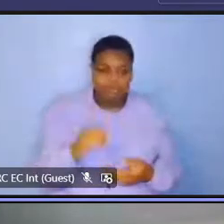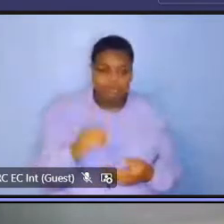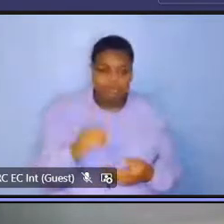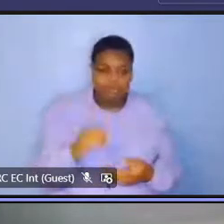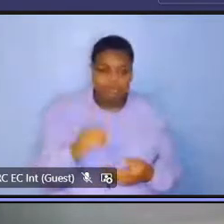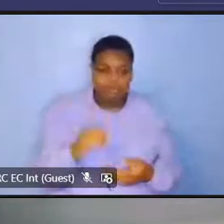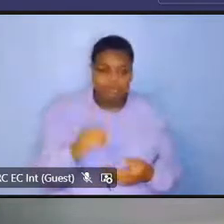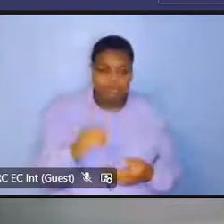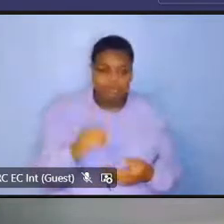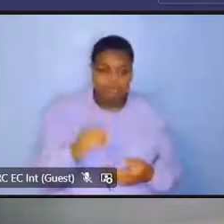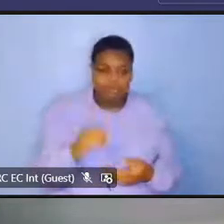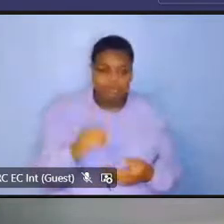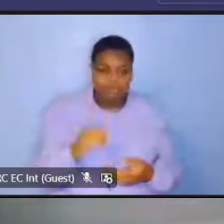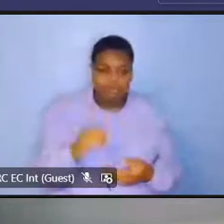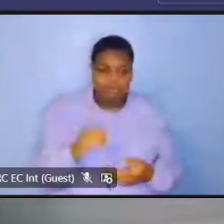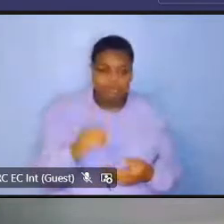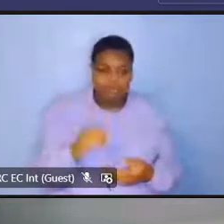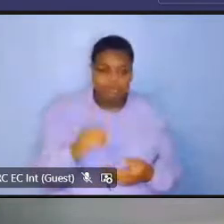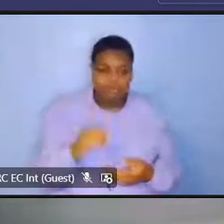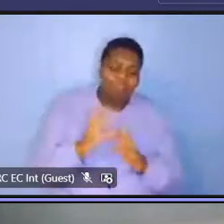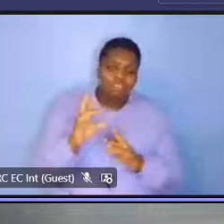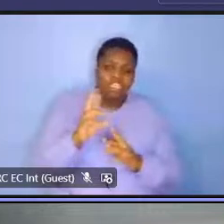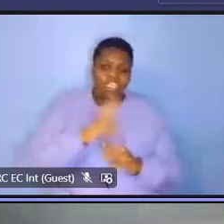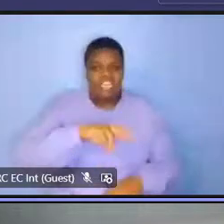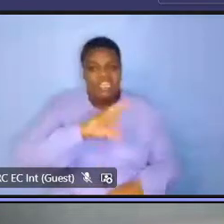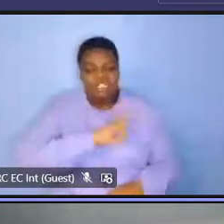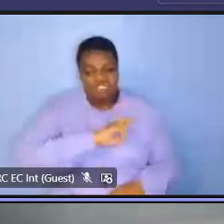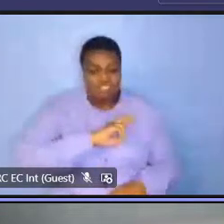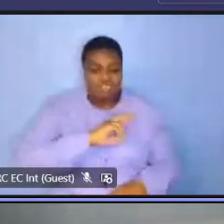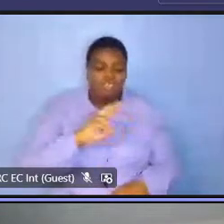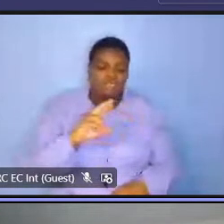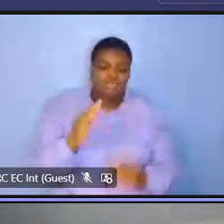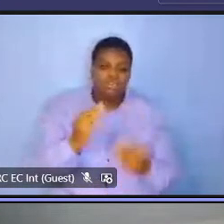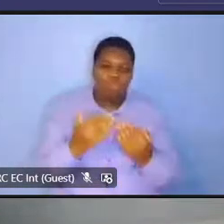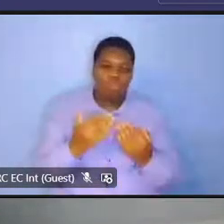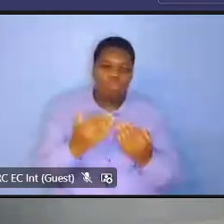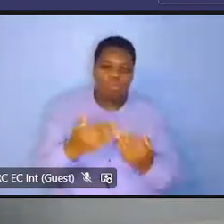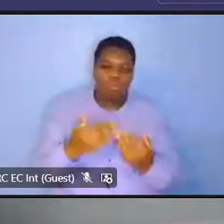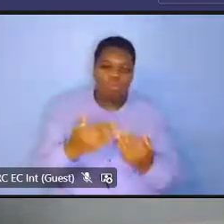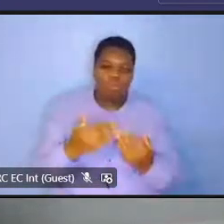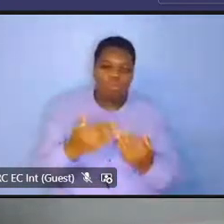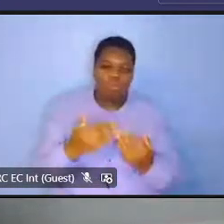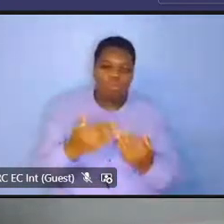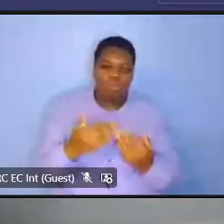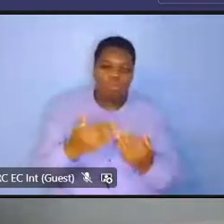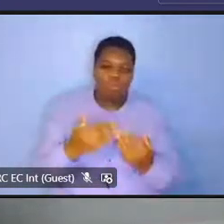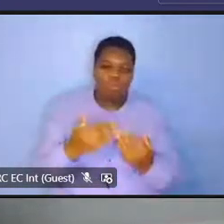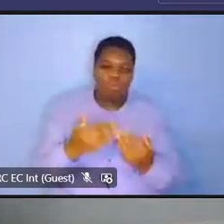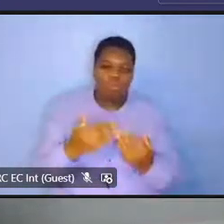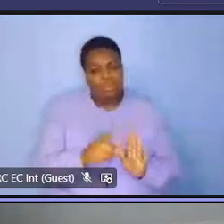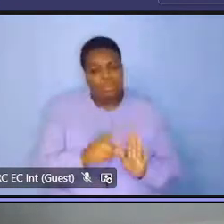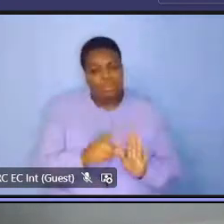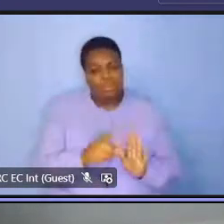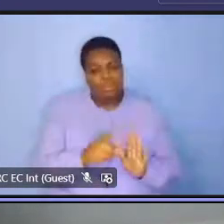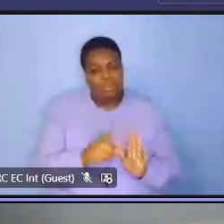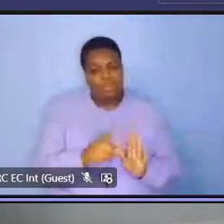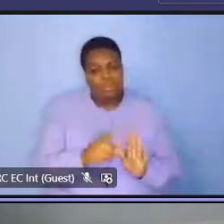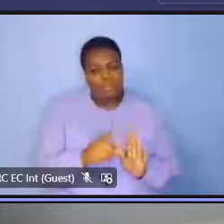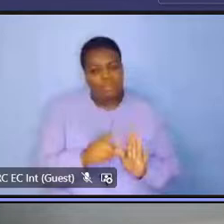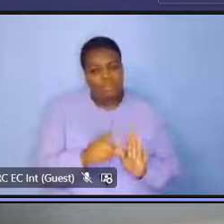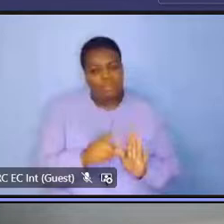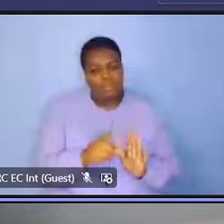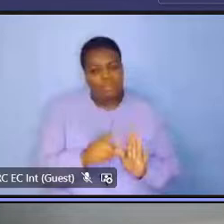cultural diversity. And guideline 29 provides as follows: that a school uniform policy or dress code should consider religious and